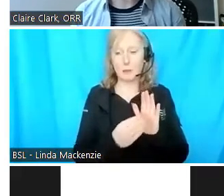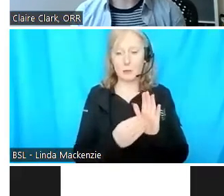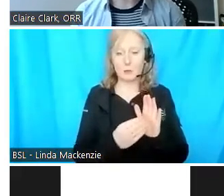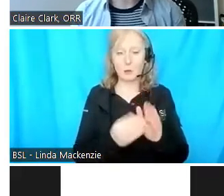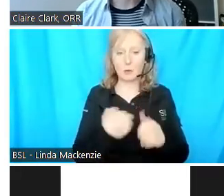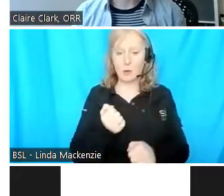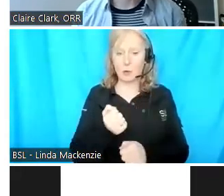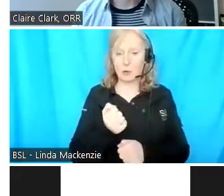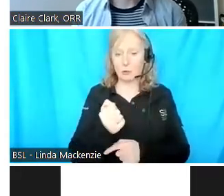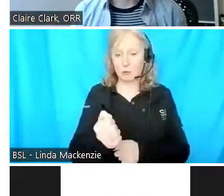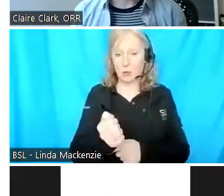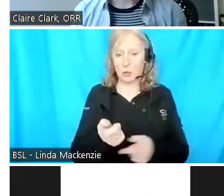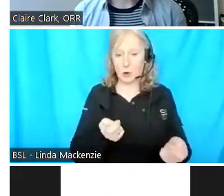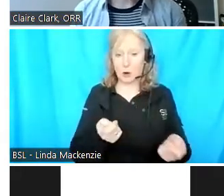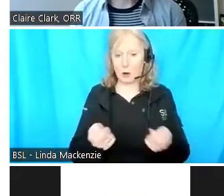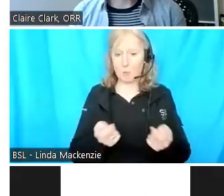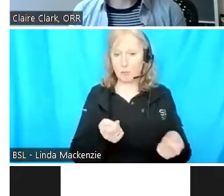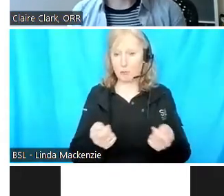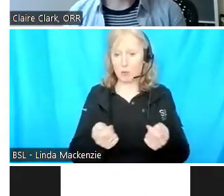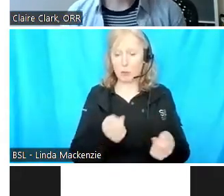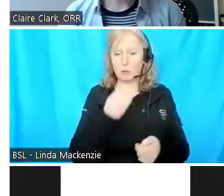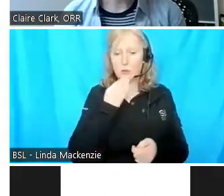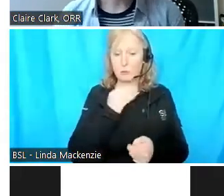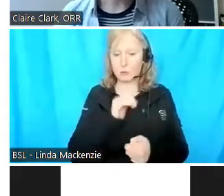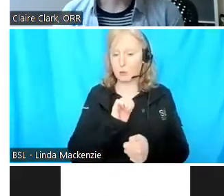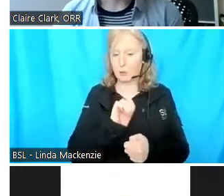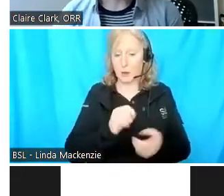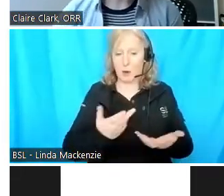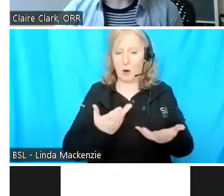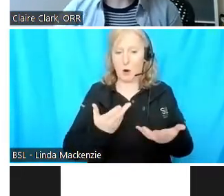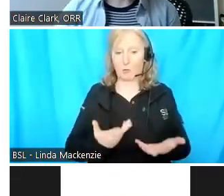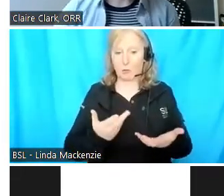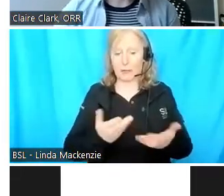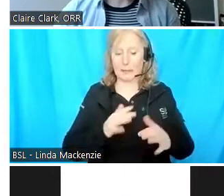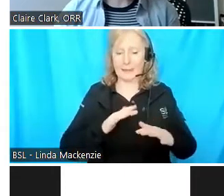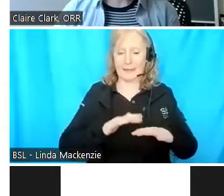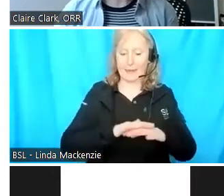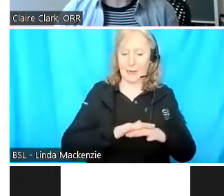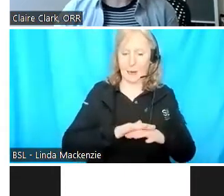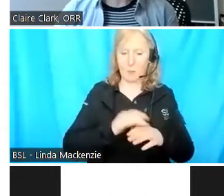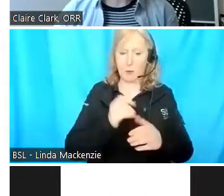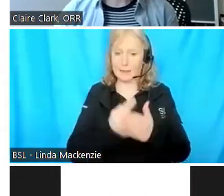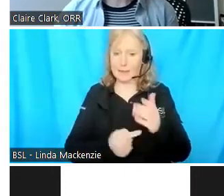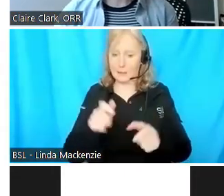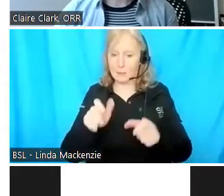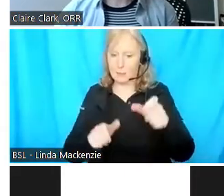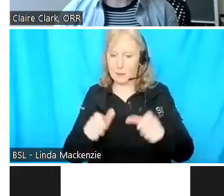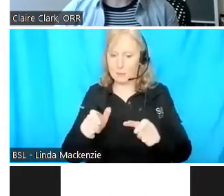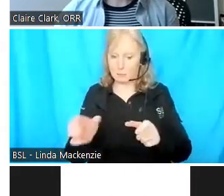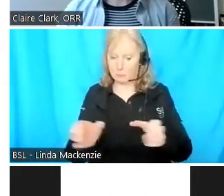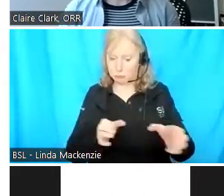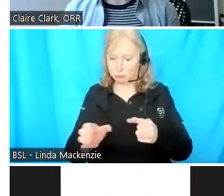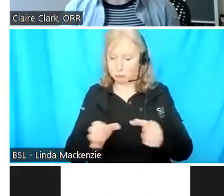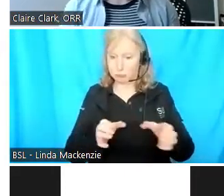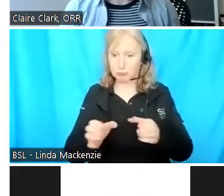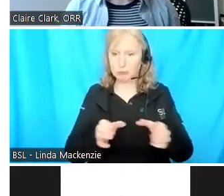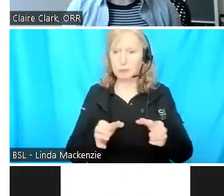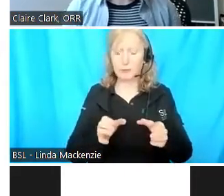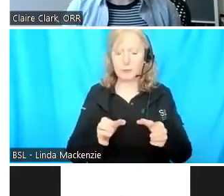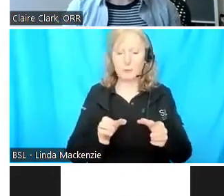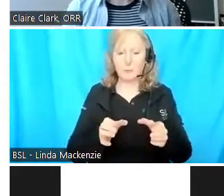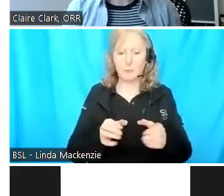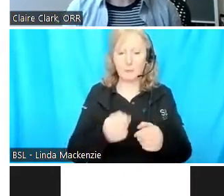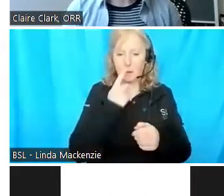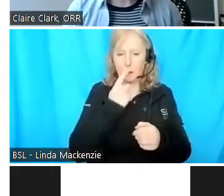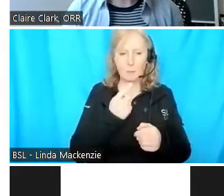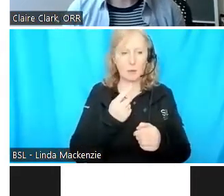operators utilising their existing network of disabled people, either that's through the kind of the forums